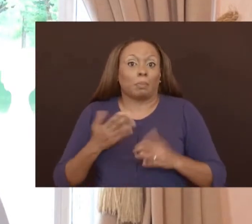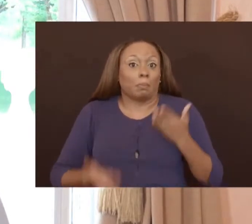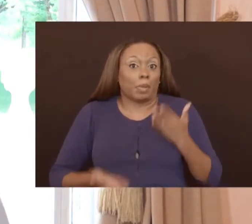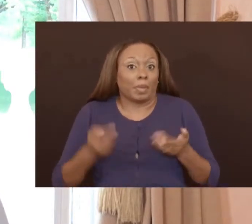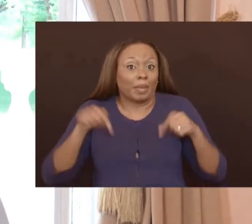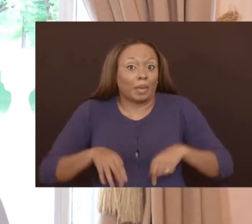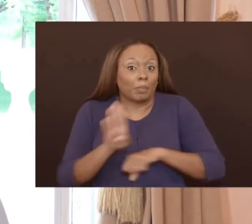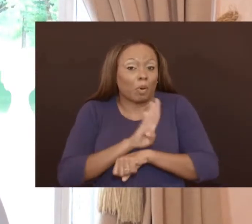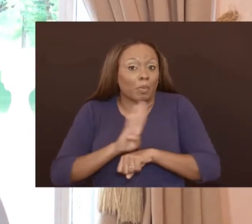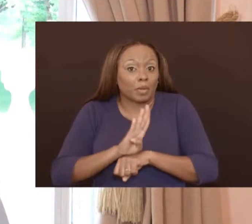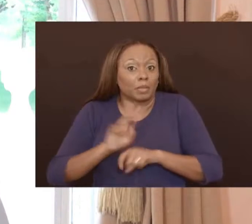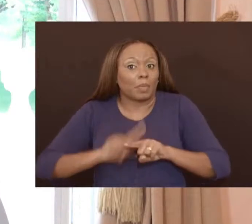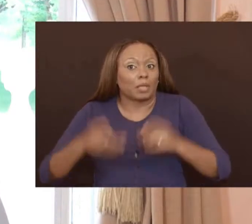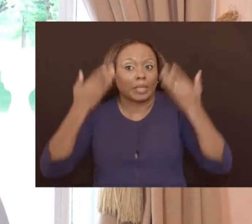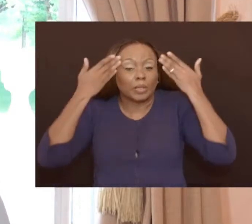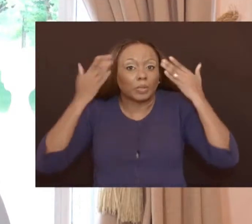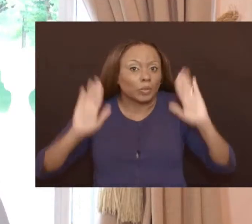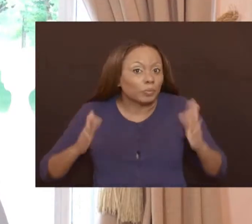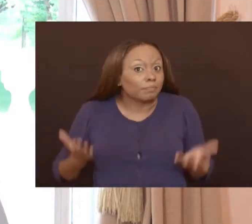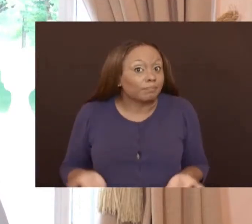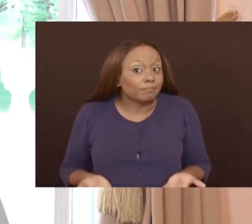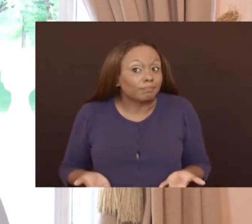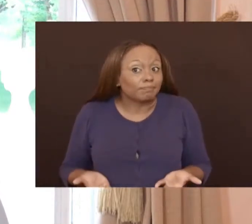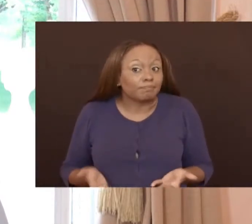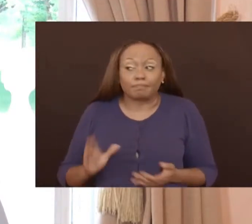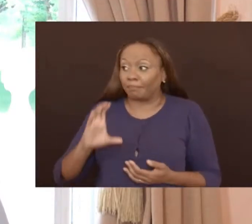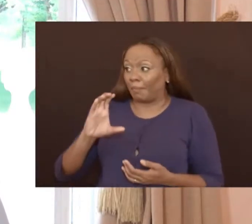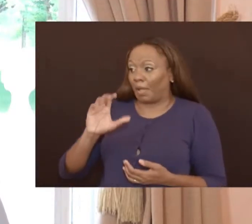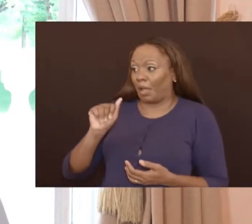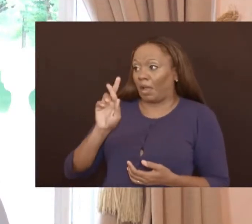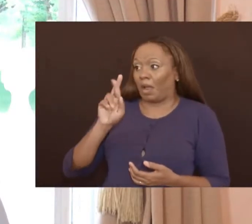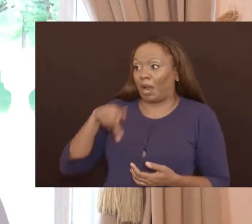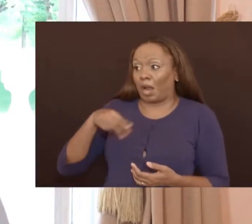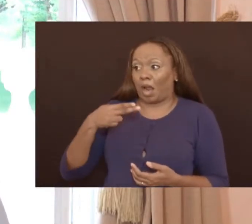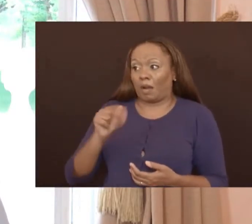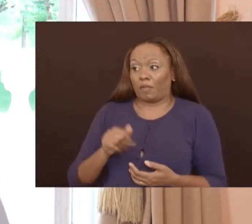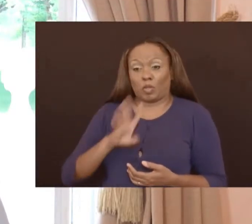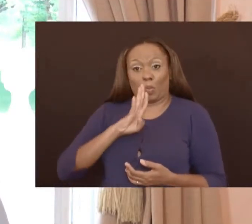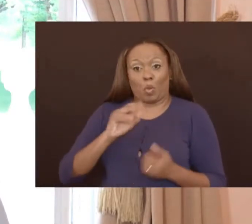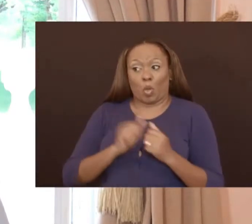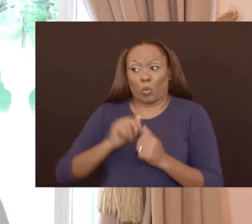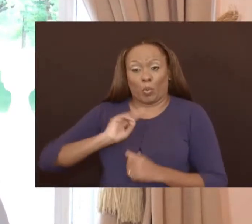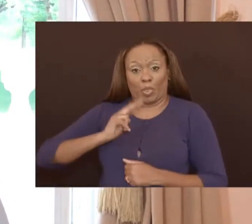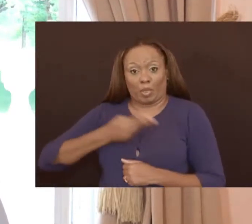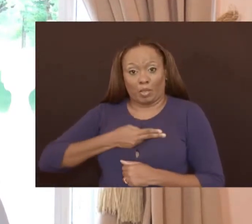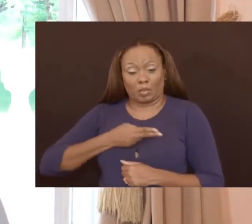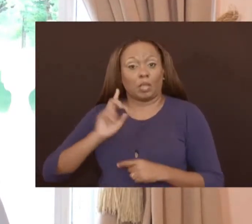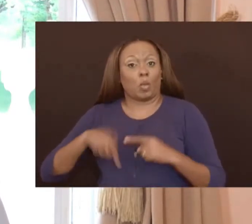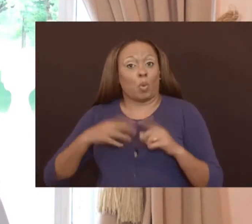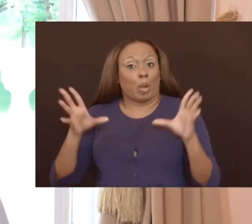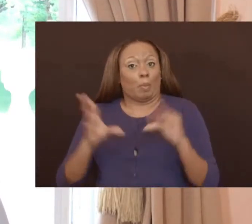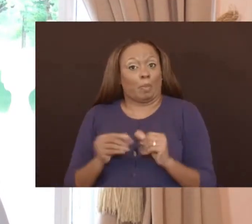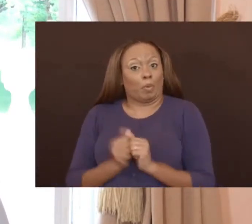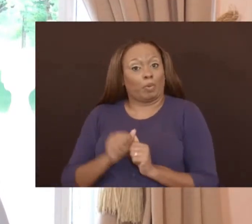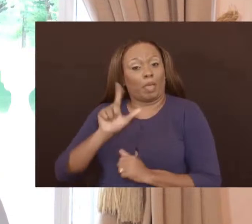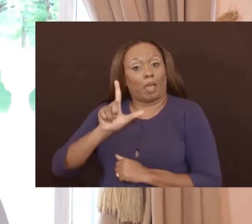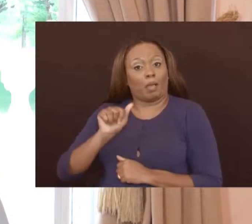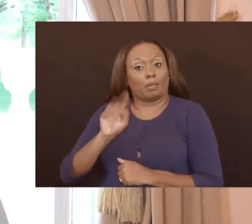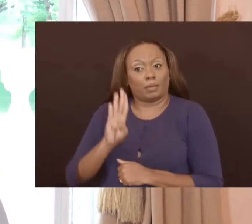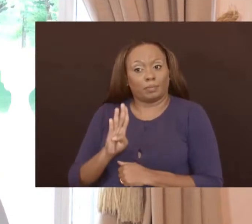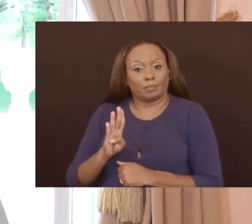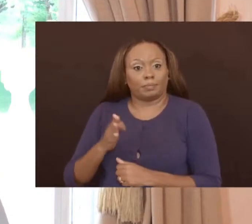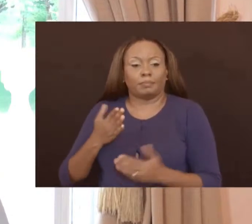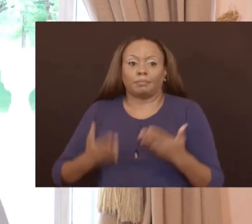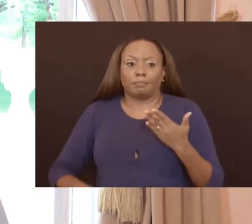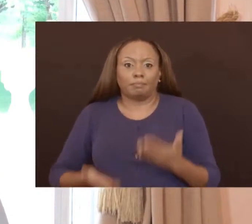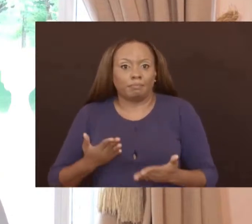because against the backdrop of which CARFA spoke this morning, when they meet with the labs, they may well find now that where